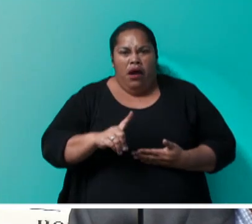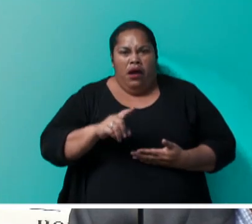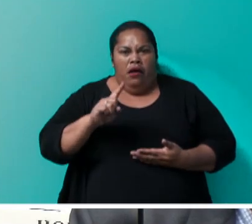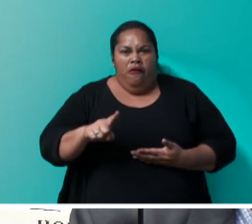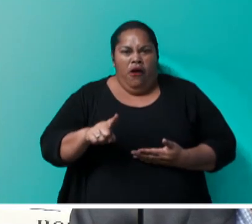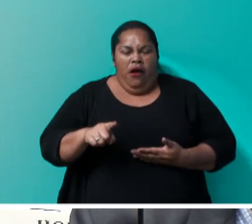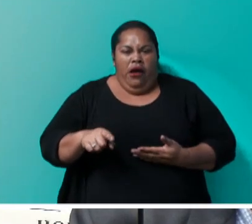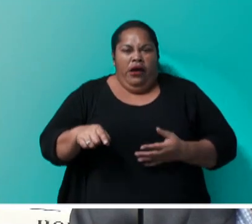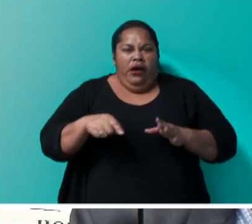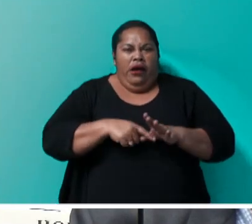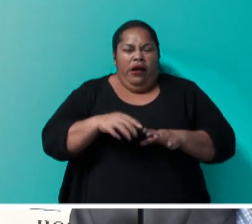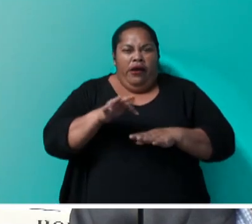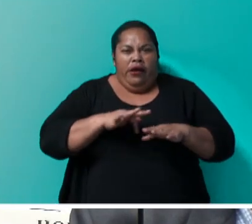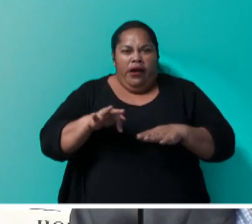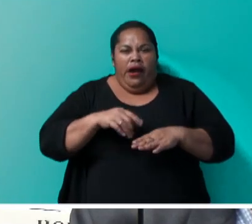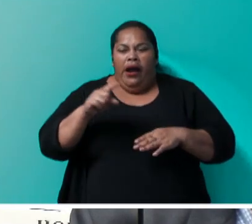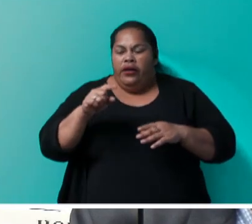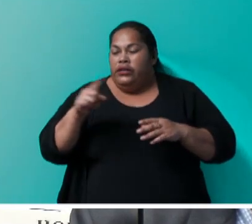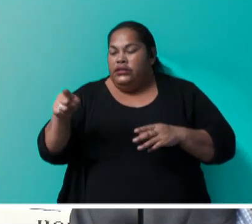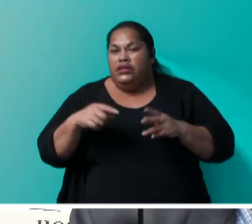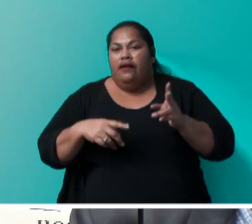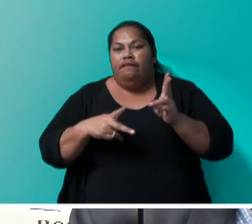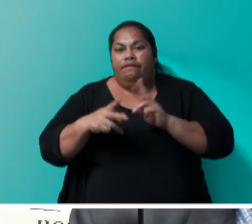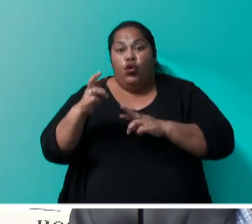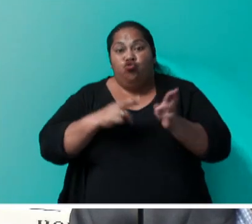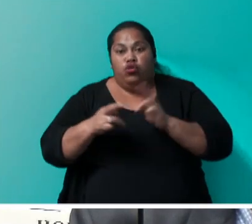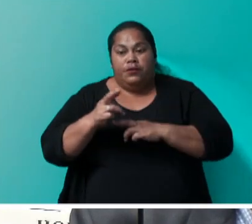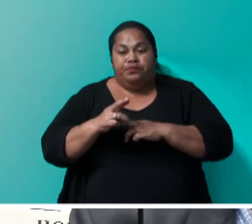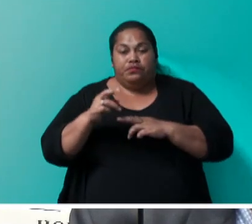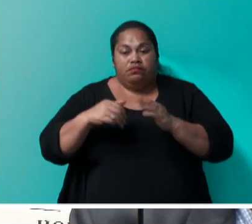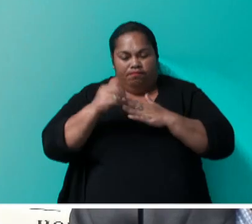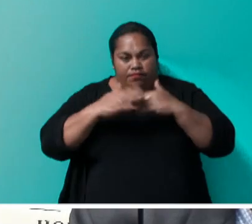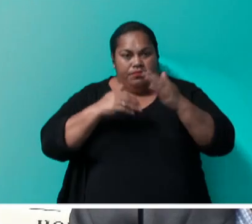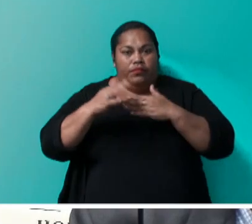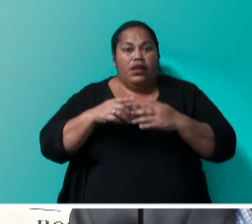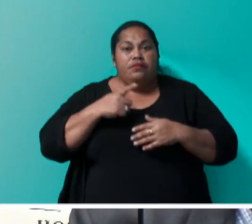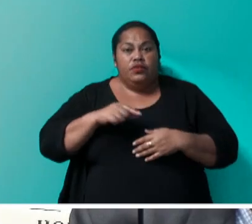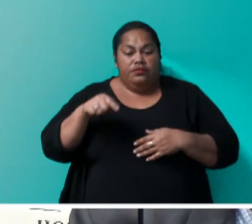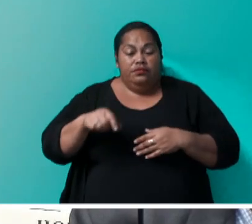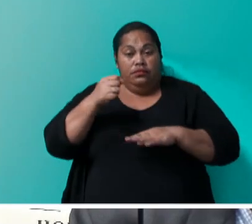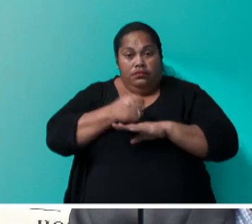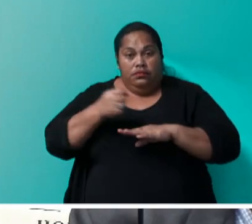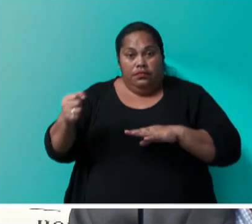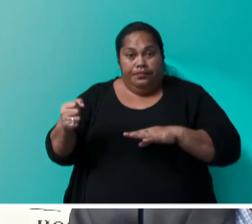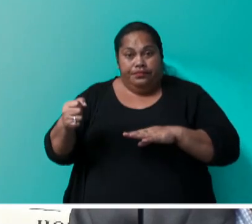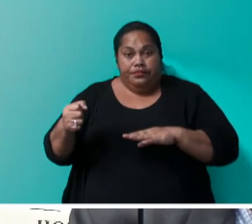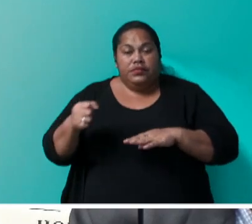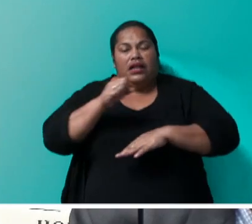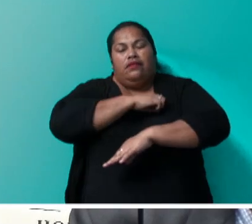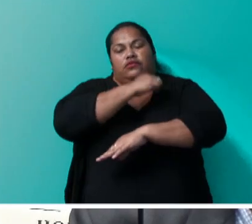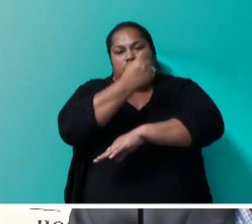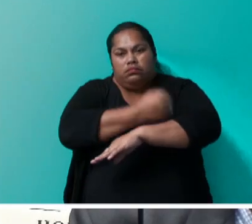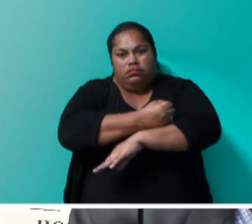roads and the rural infrastructure. Because of this, Mr. Speaker, the government has significantly strengthened